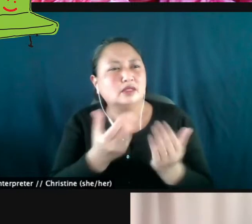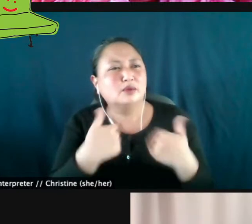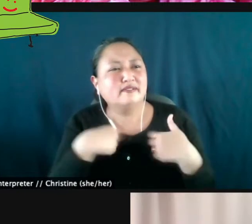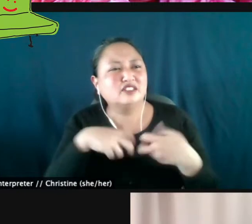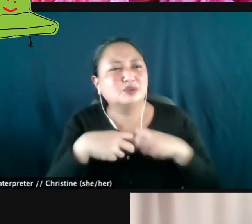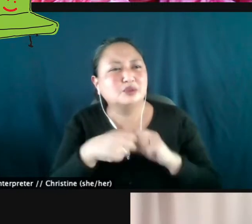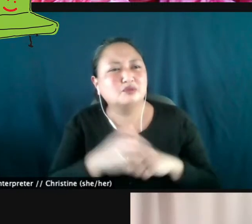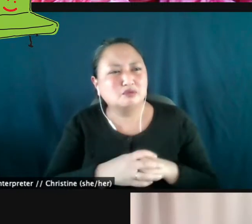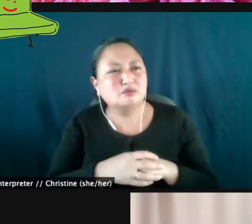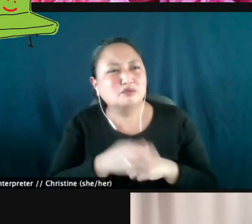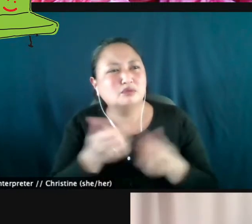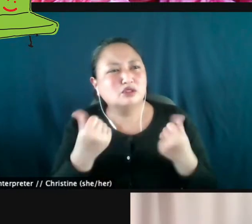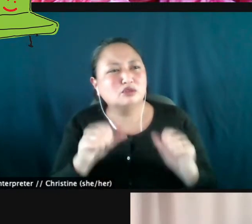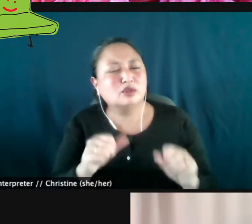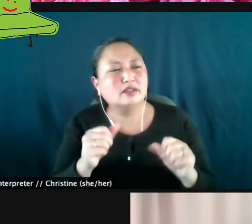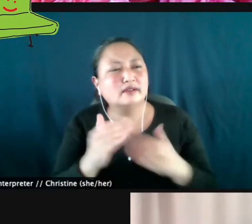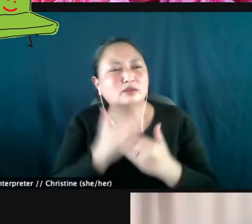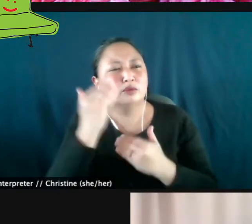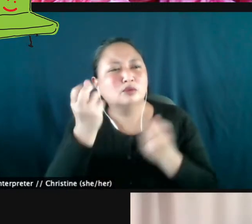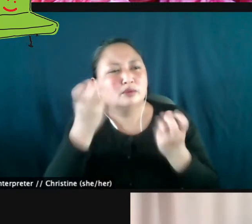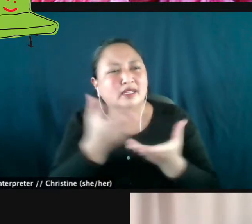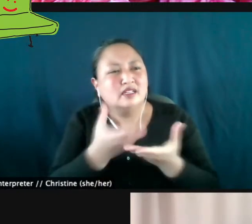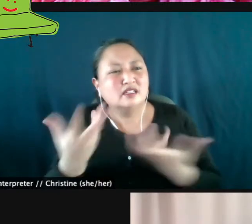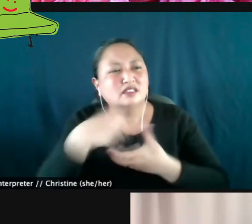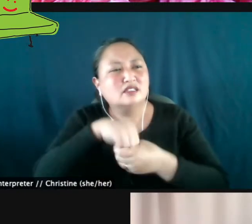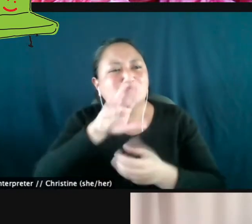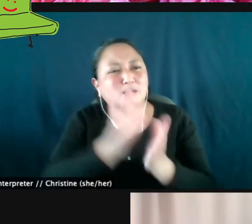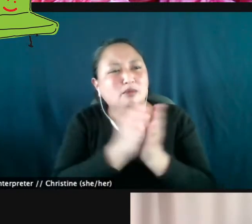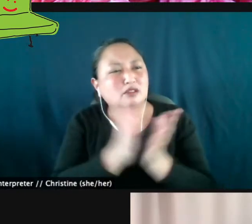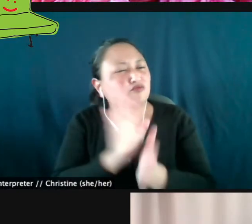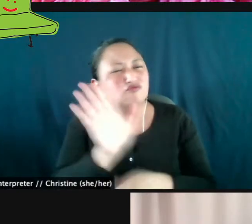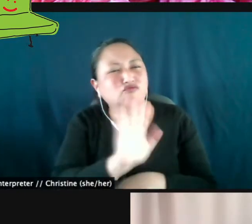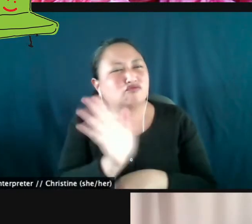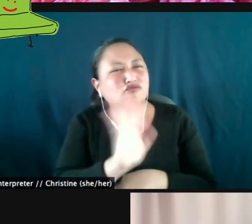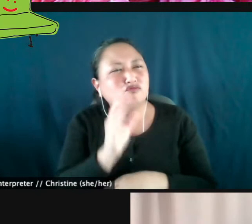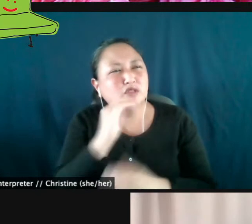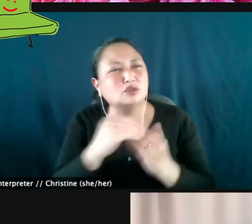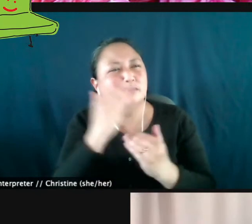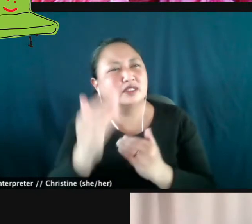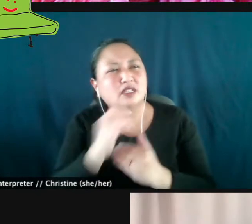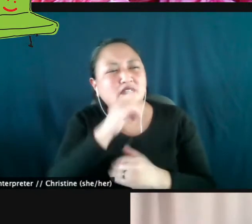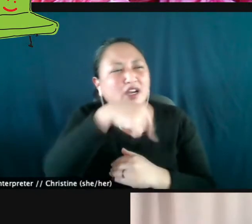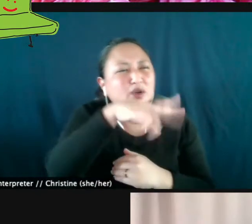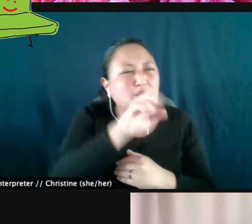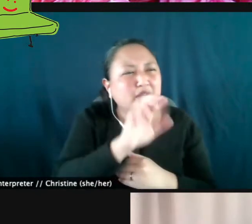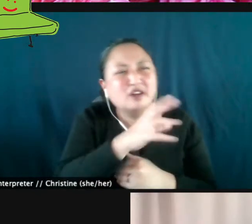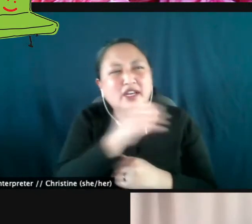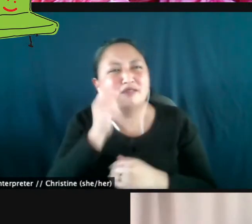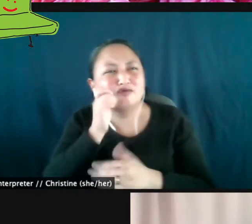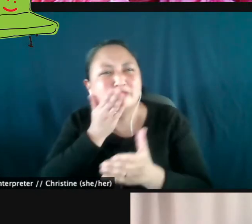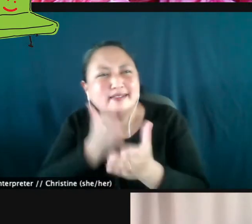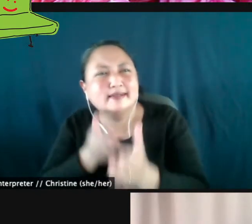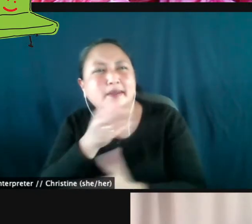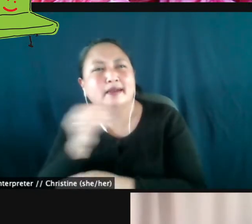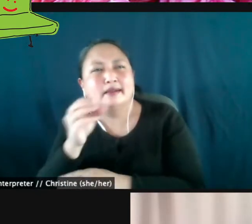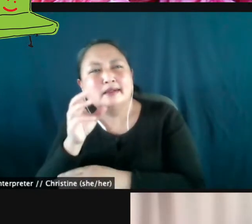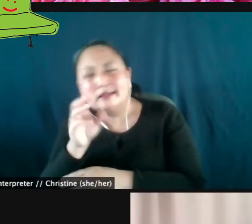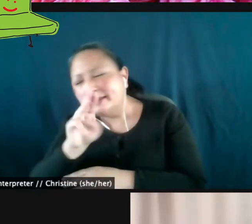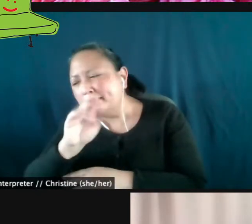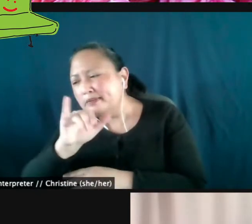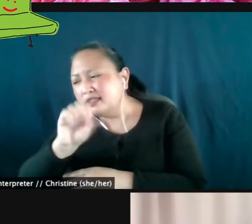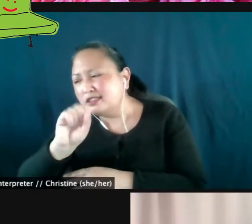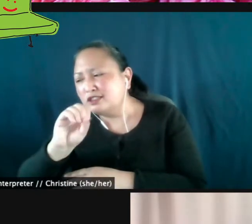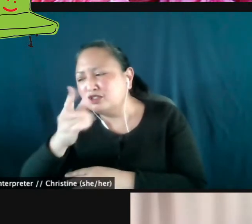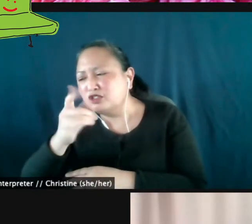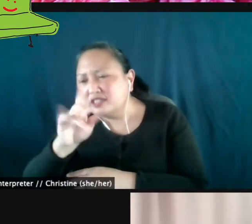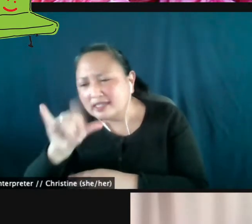issues. You are trying to tackle too many things in this book. You can't tackle queerness and racism and misogyny and, you know, the gold